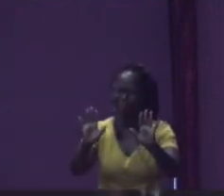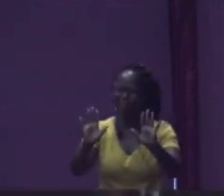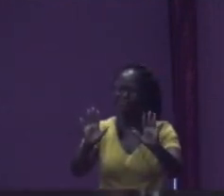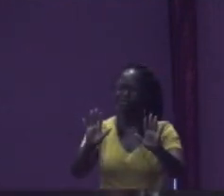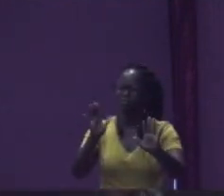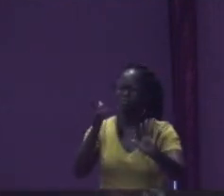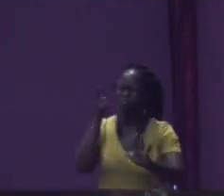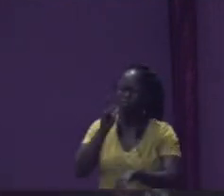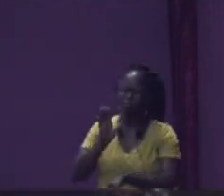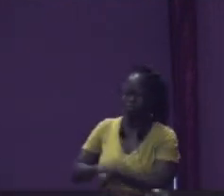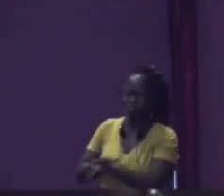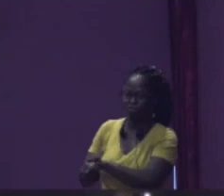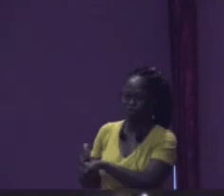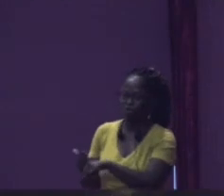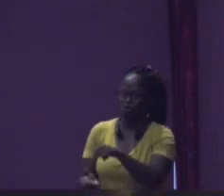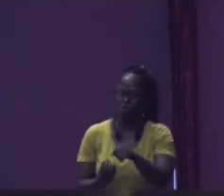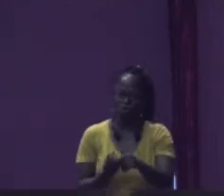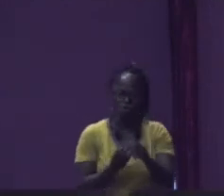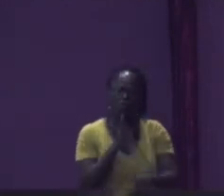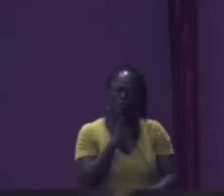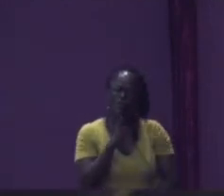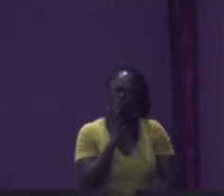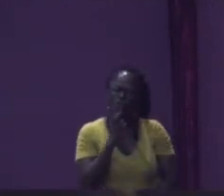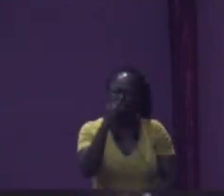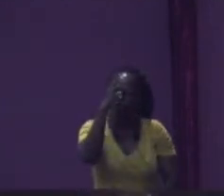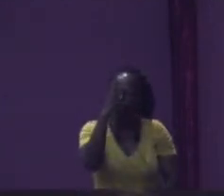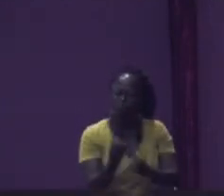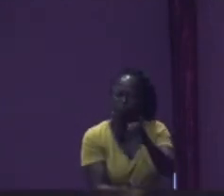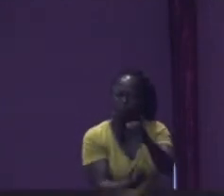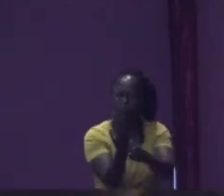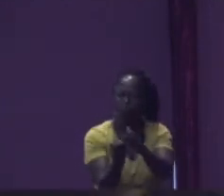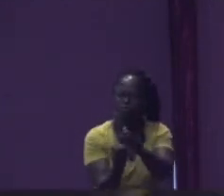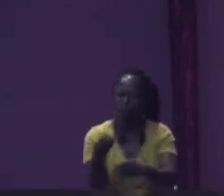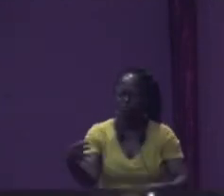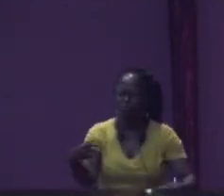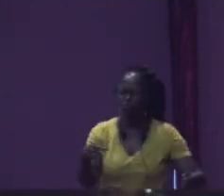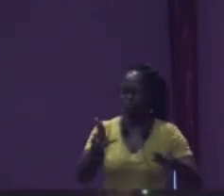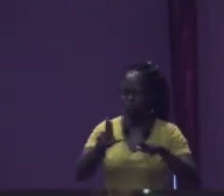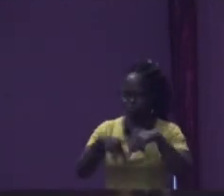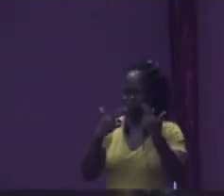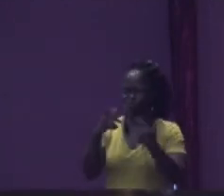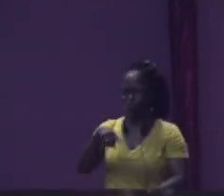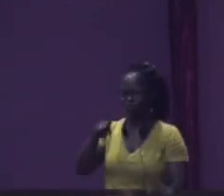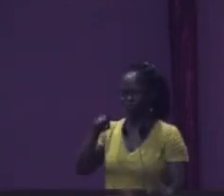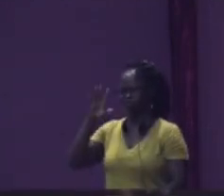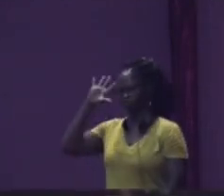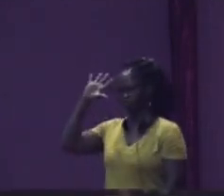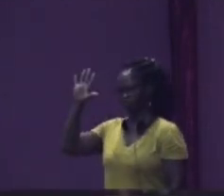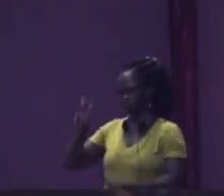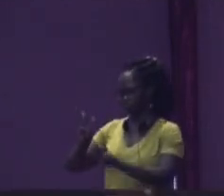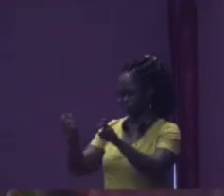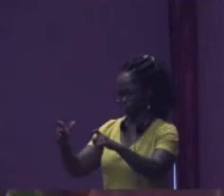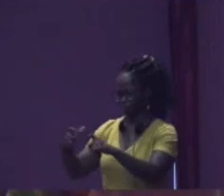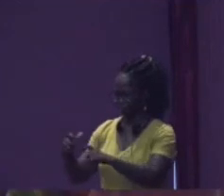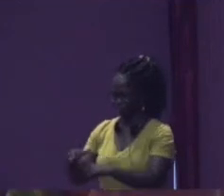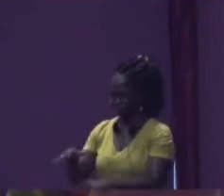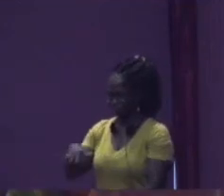gente fala quando a gente pretende refletir sobre esse processo da medicalização do parto.